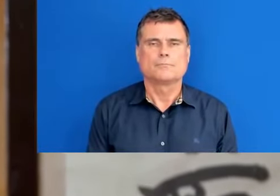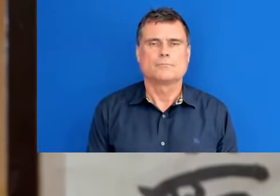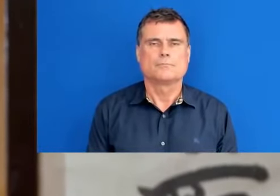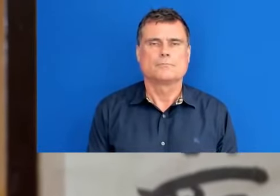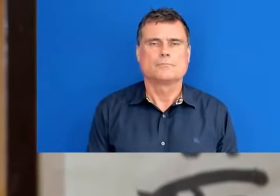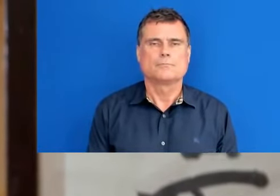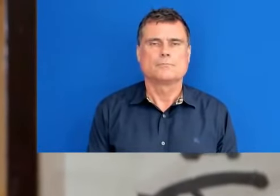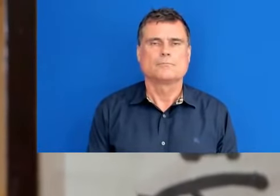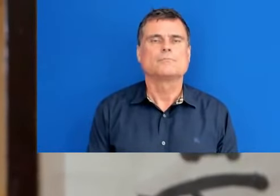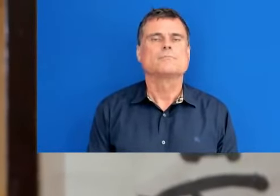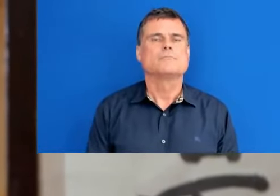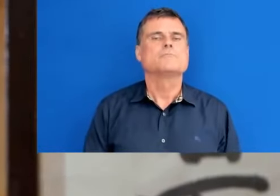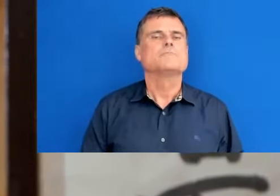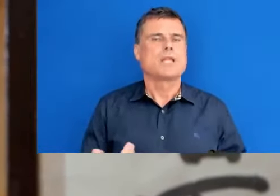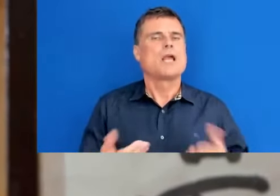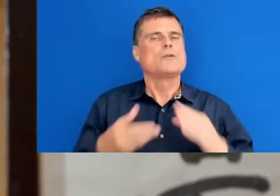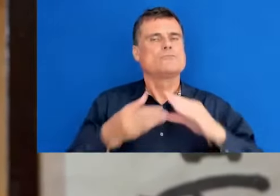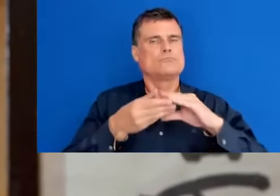Konnichiwa.